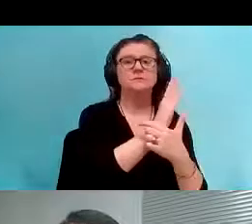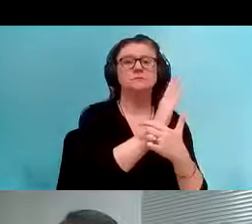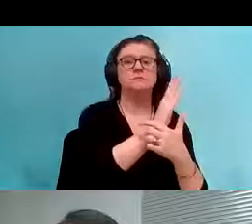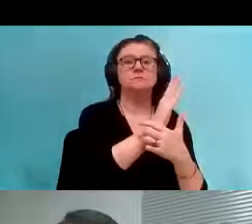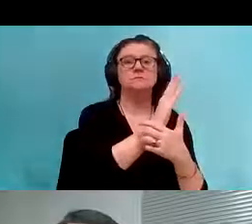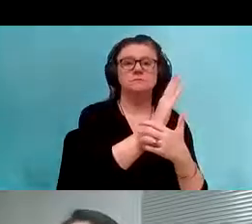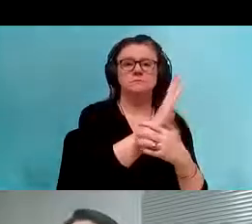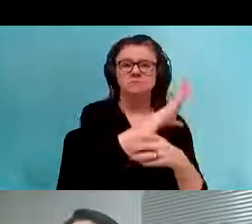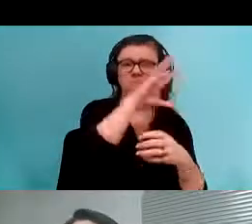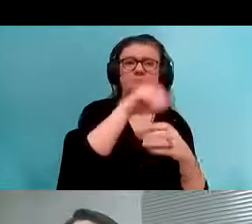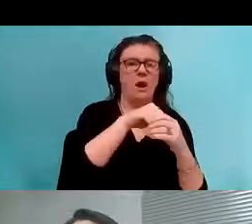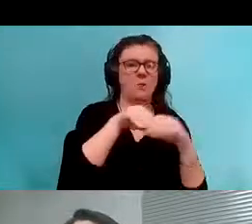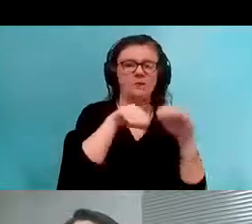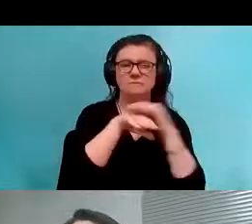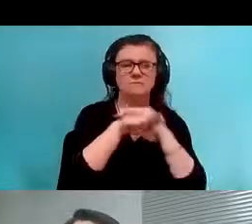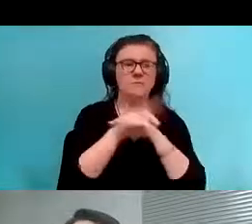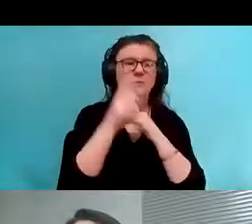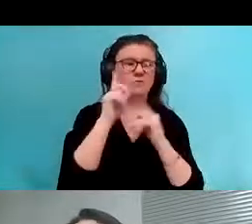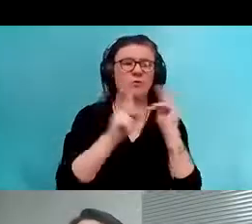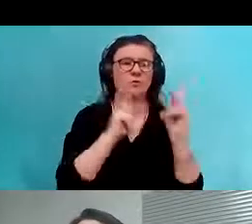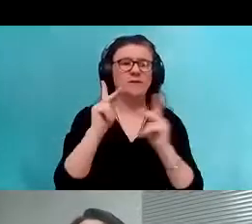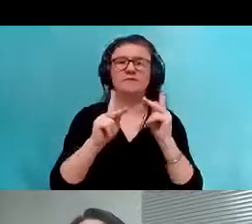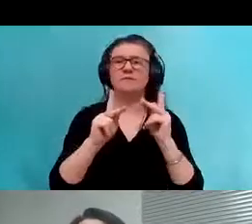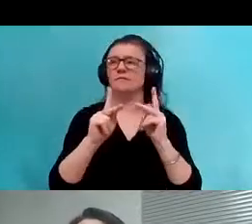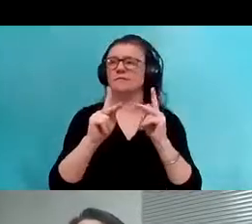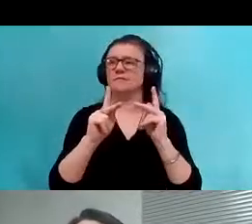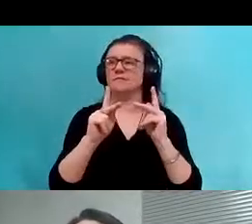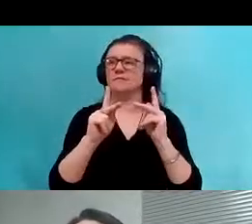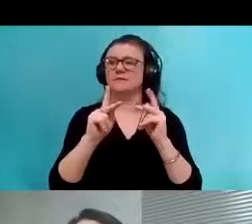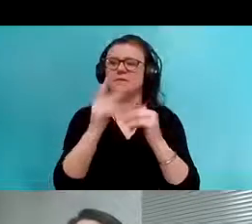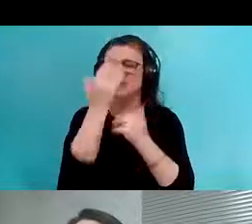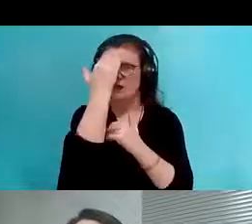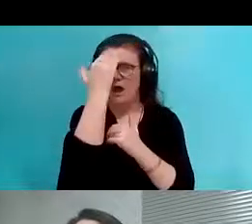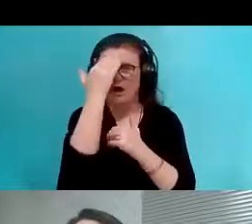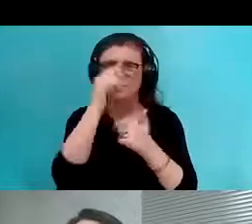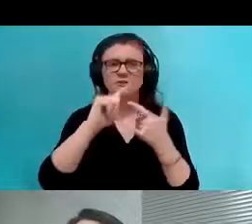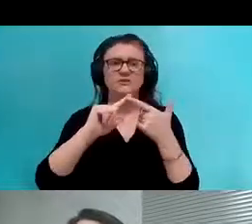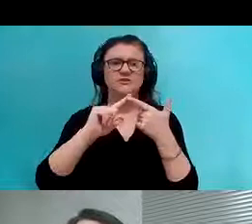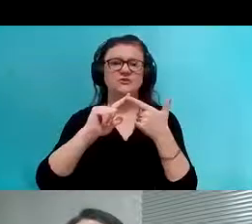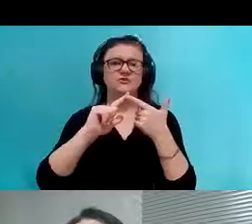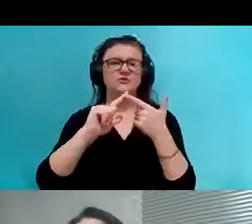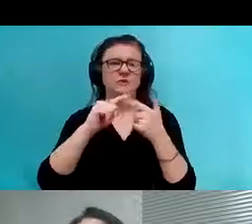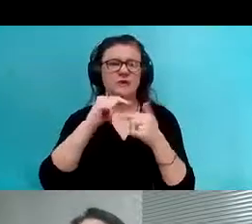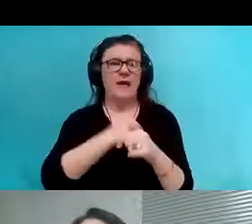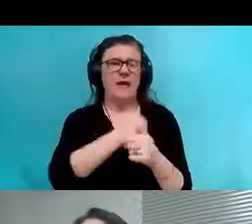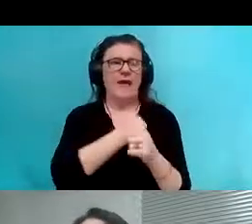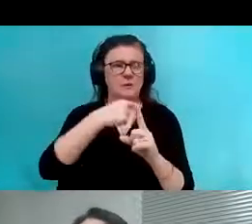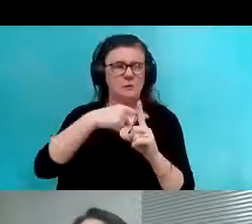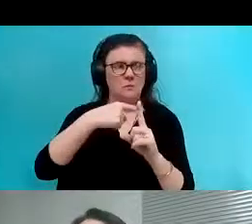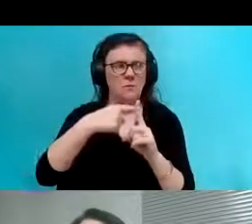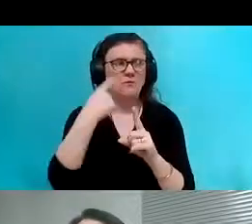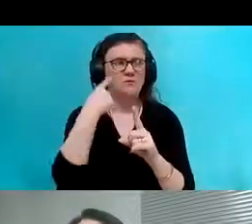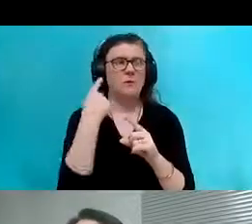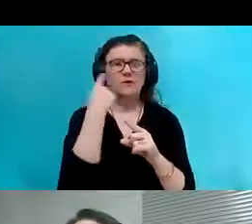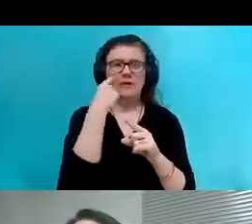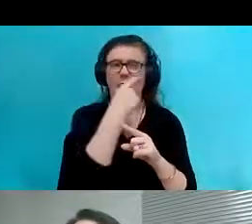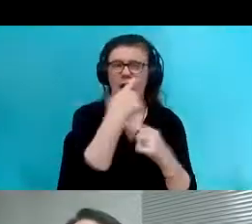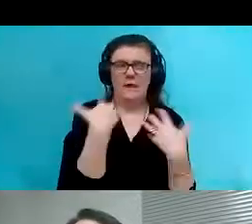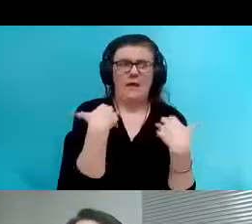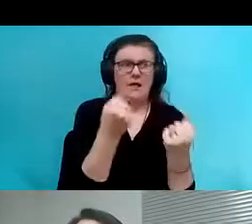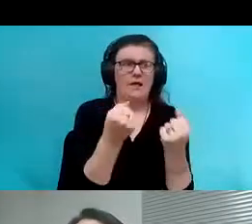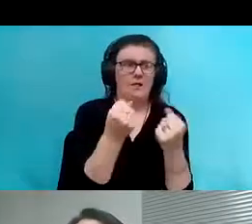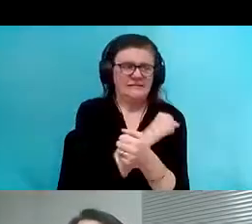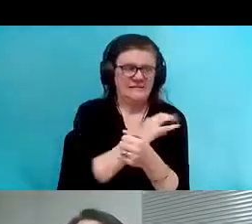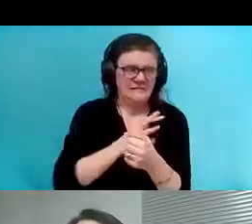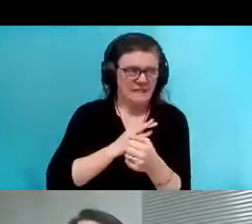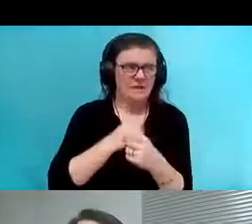comprehensive accessibility of the infrastructure, the knowledge and the positive attitude of the eye health staff toward gender mainstreaming